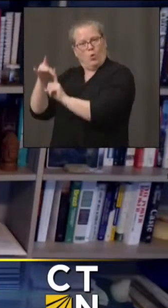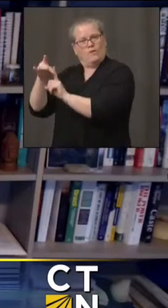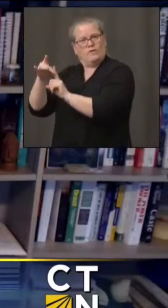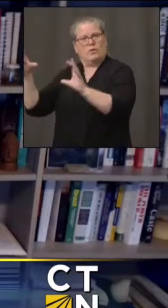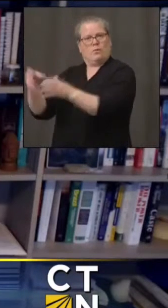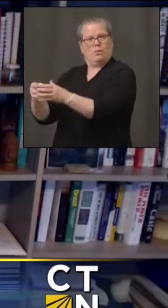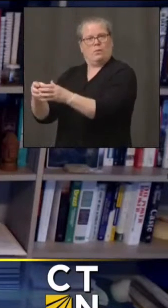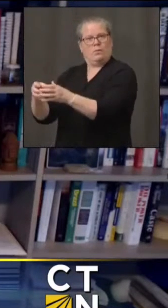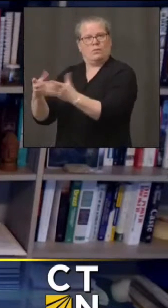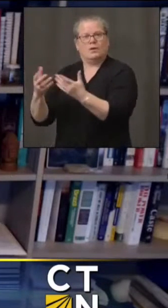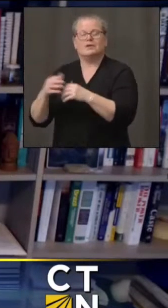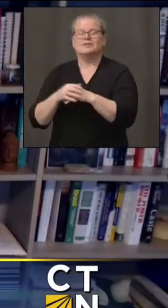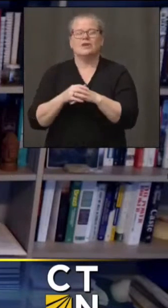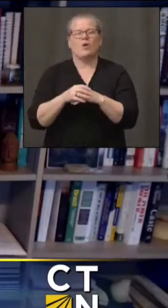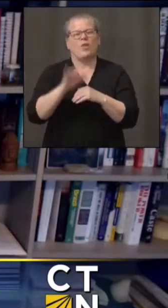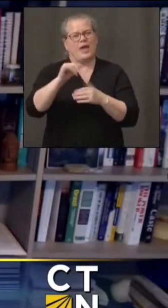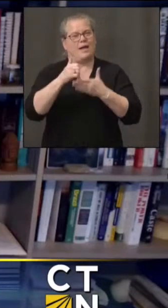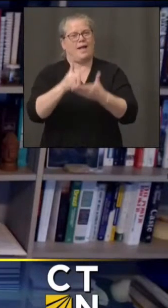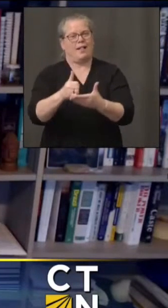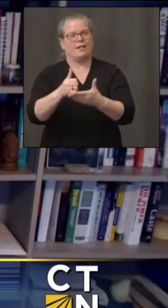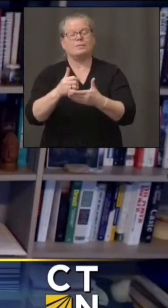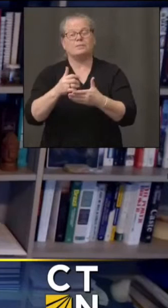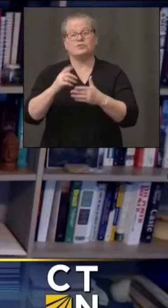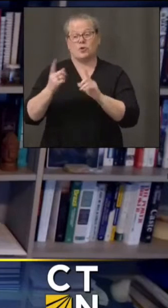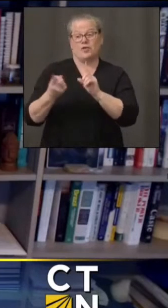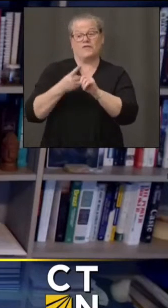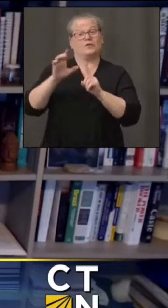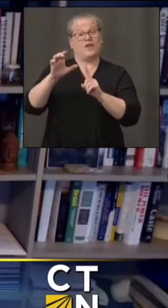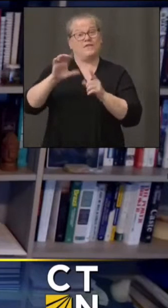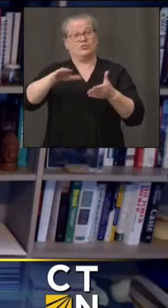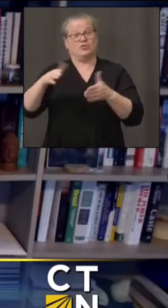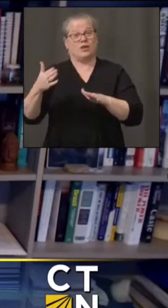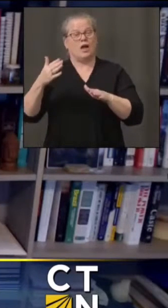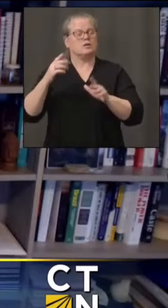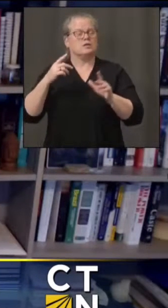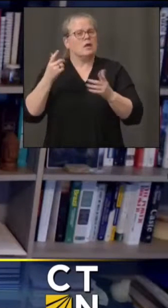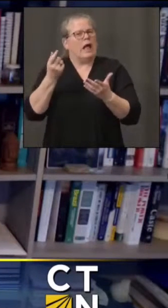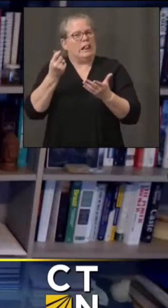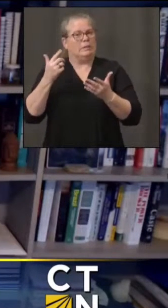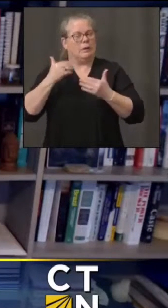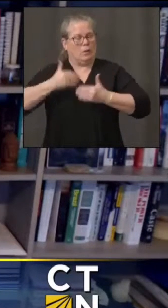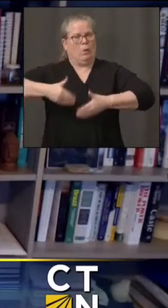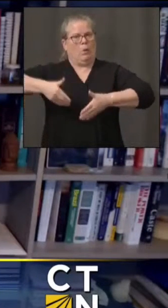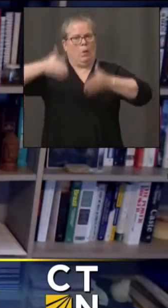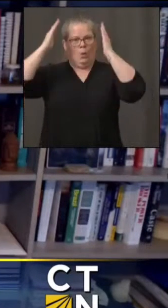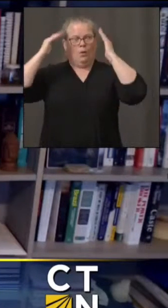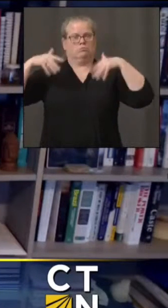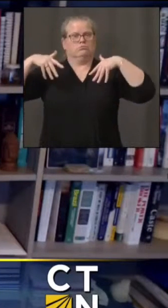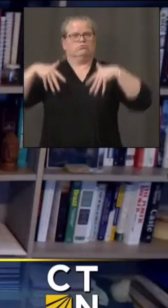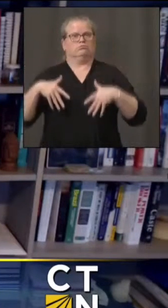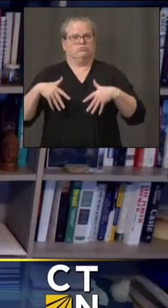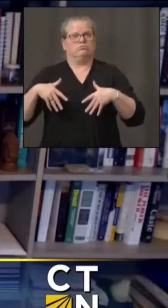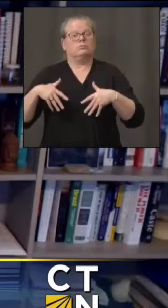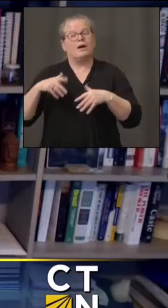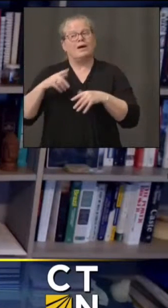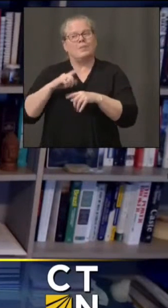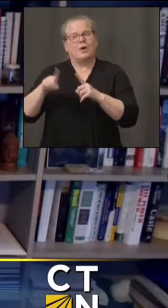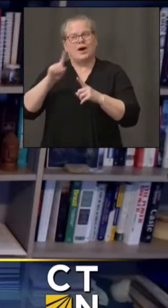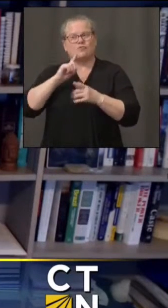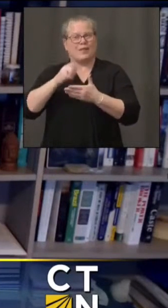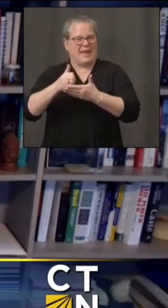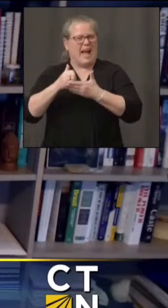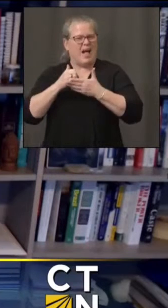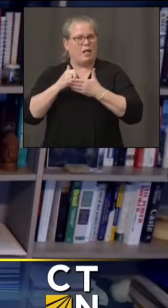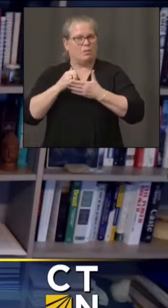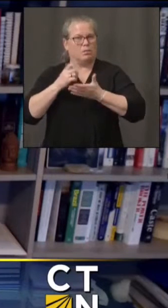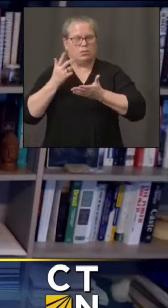first 500 deaths in the state. I think what we need to do, and we have much more work ahead of us, is really taking care of our